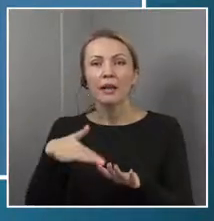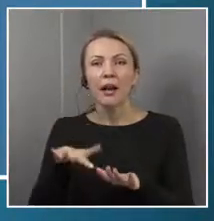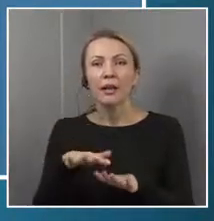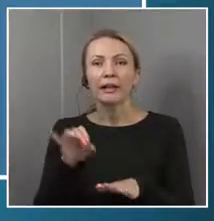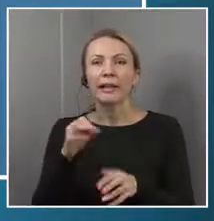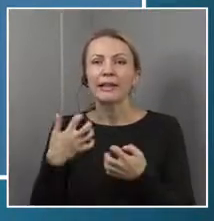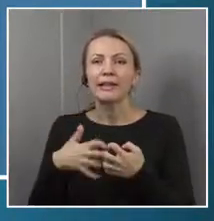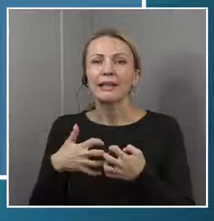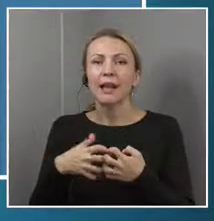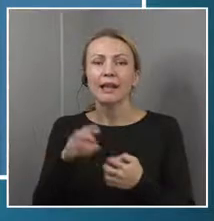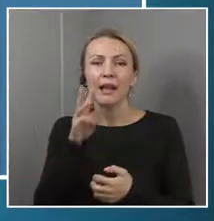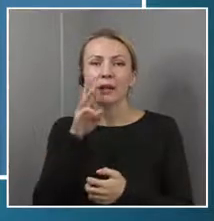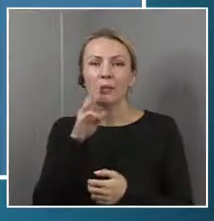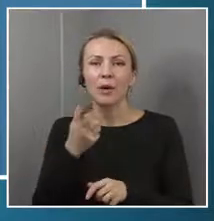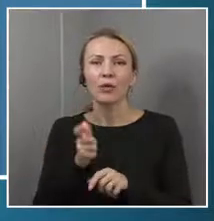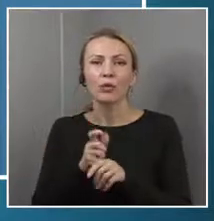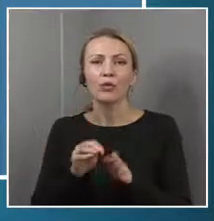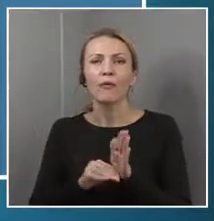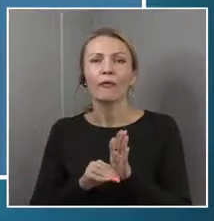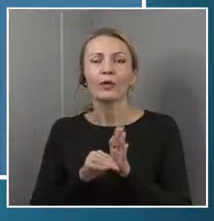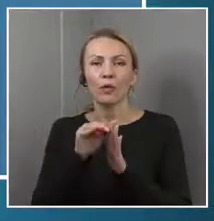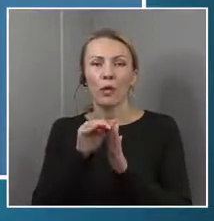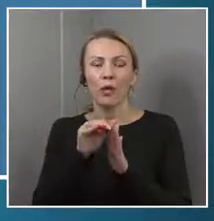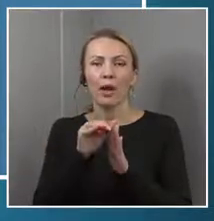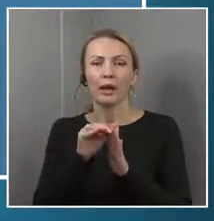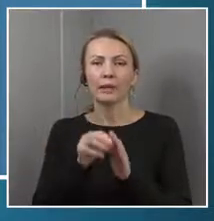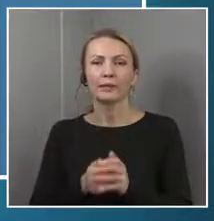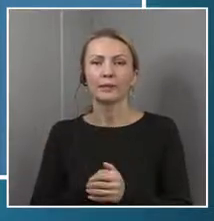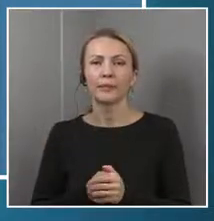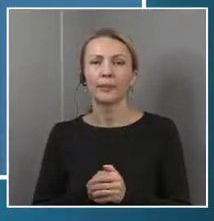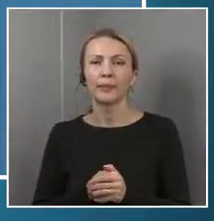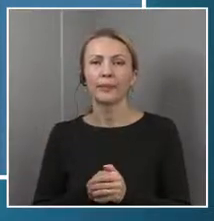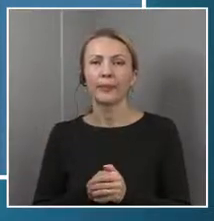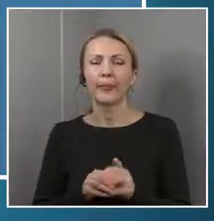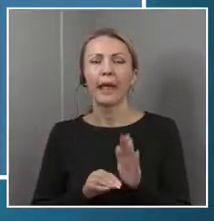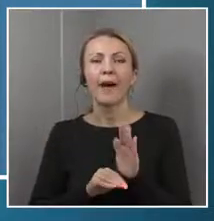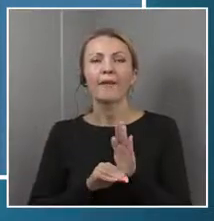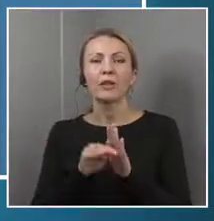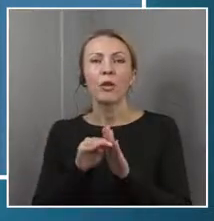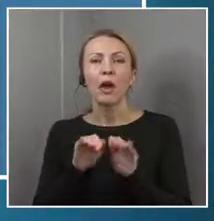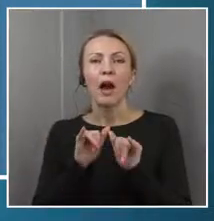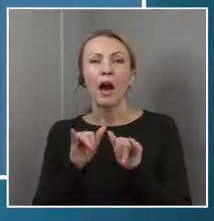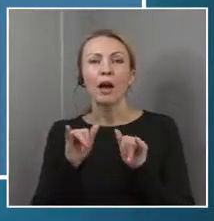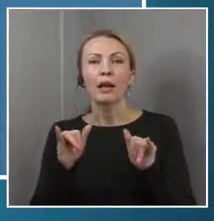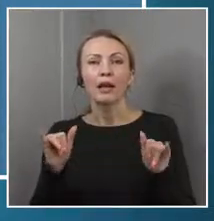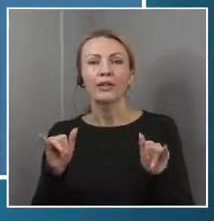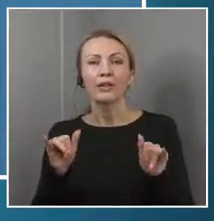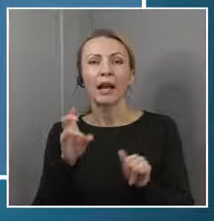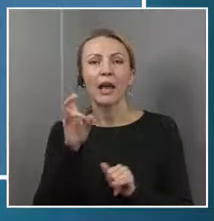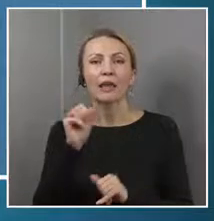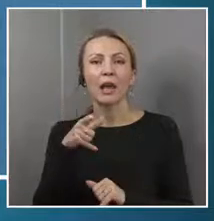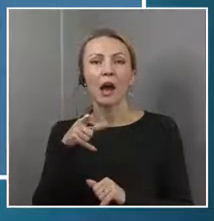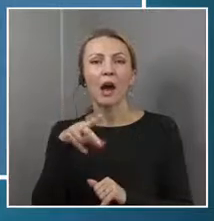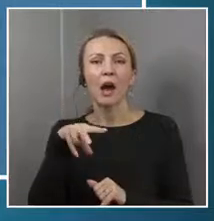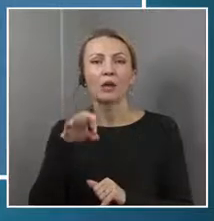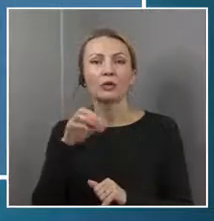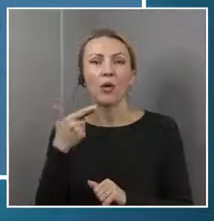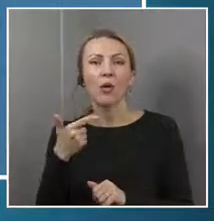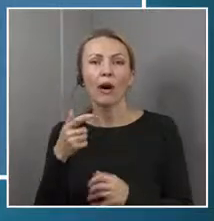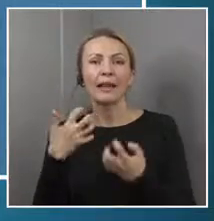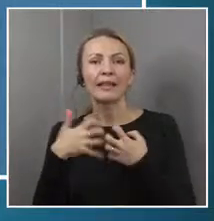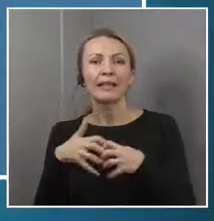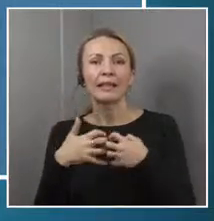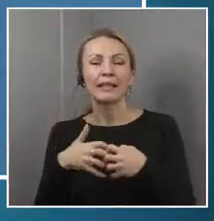The countries that you mentioned in the previous report, all those countries are wealthy, with a good economy, with a very effective